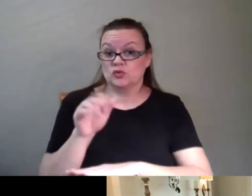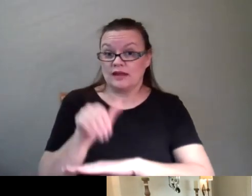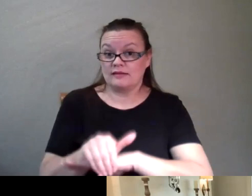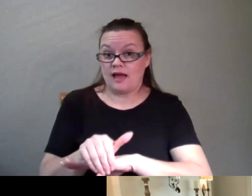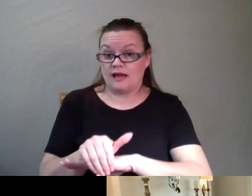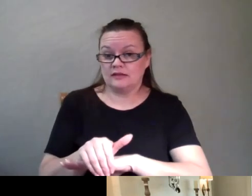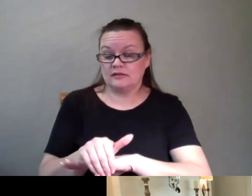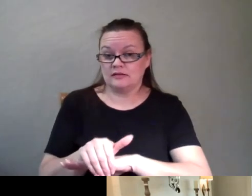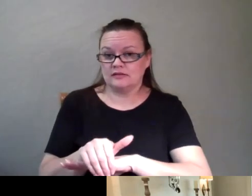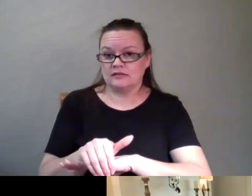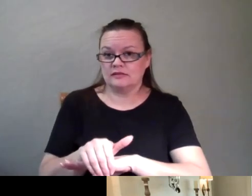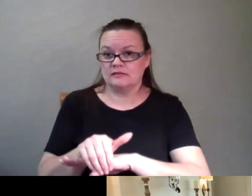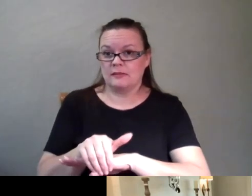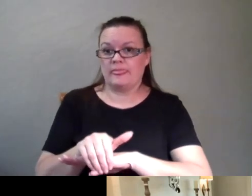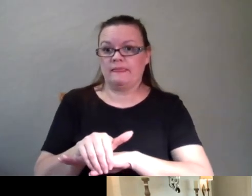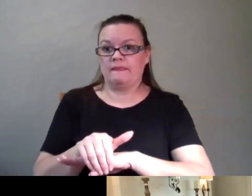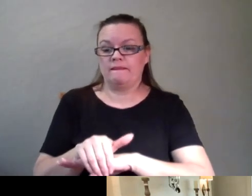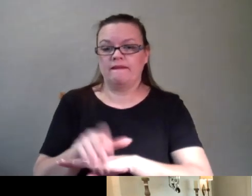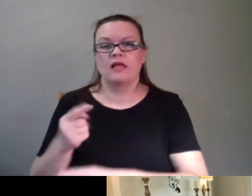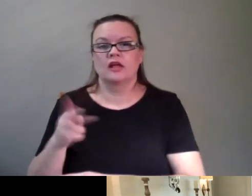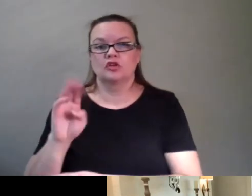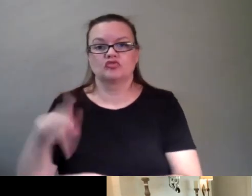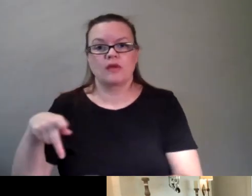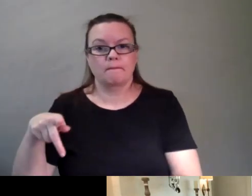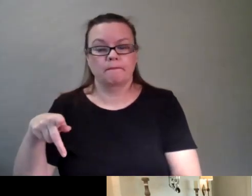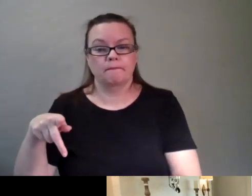first poll, Trump was either